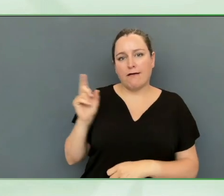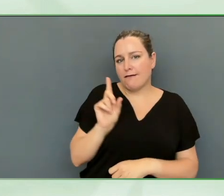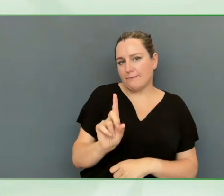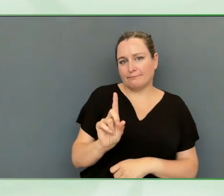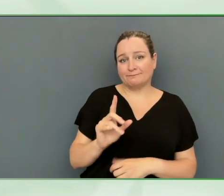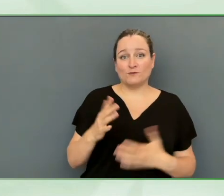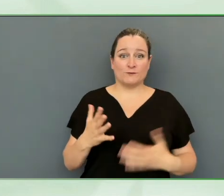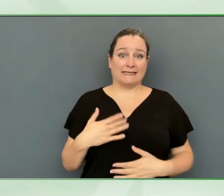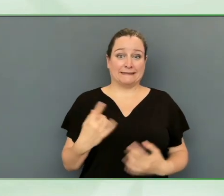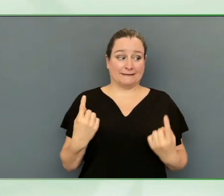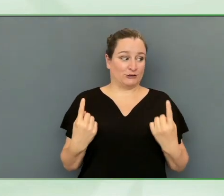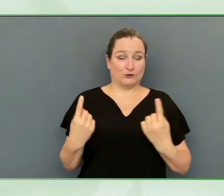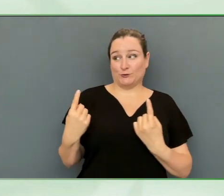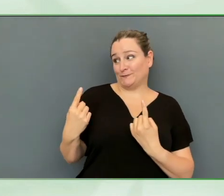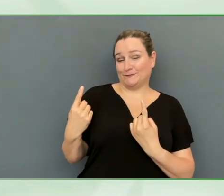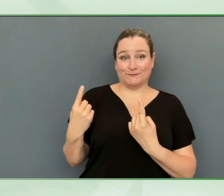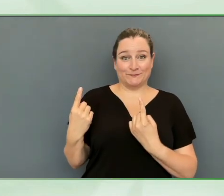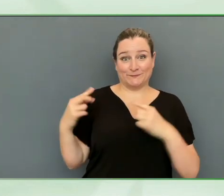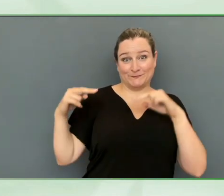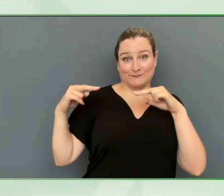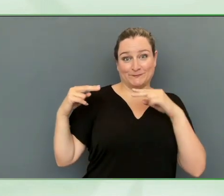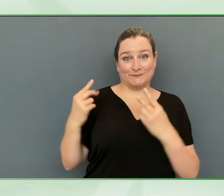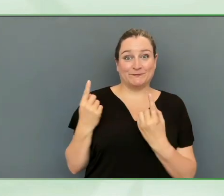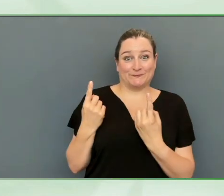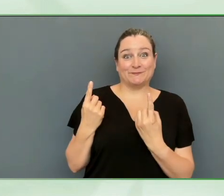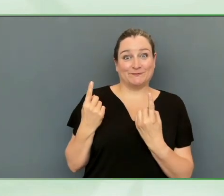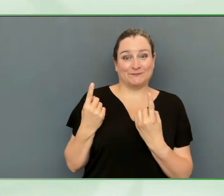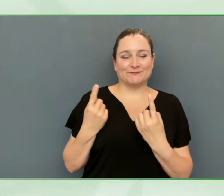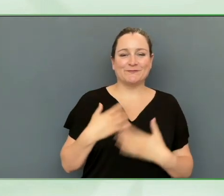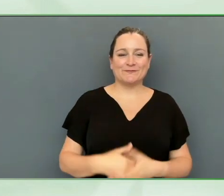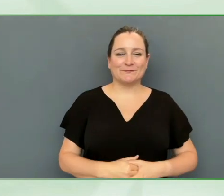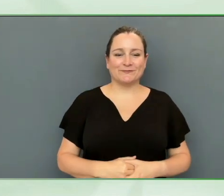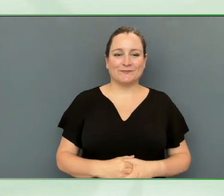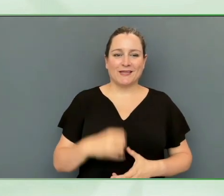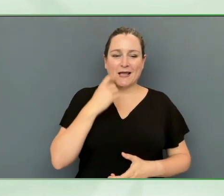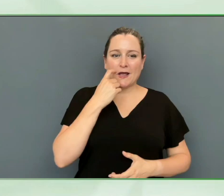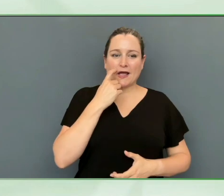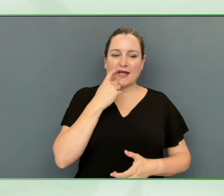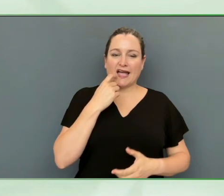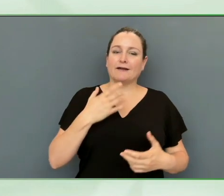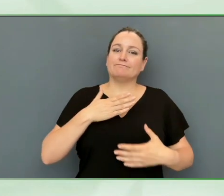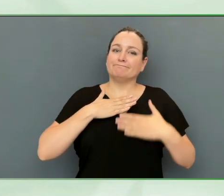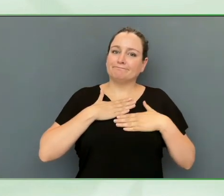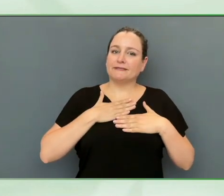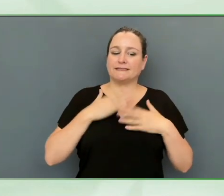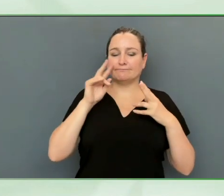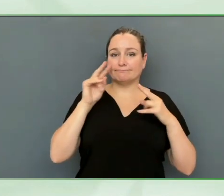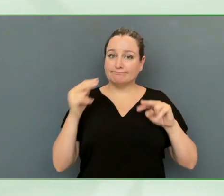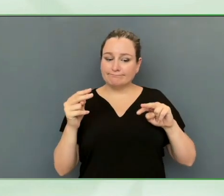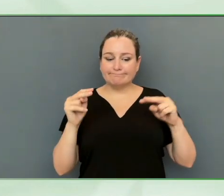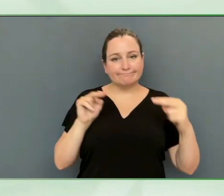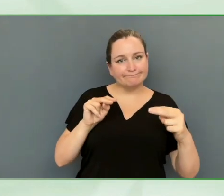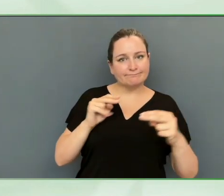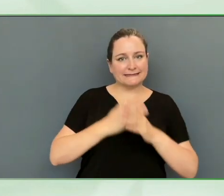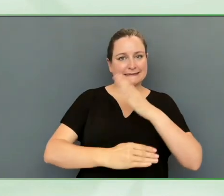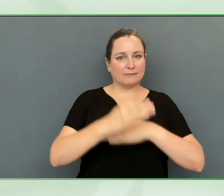us. So we are hoping to share our perspective on disability employment in the